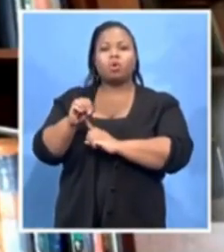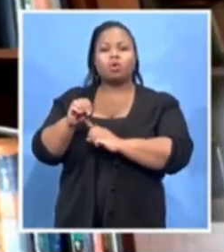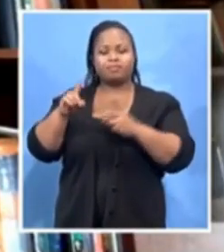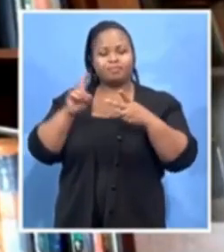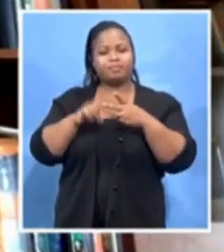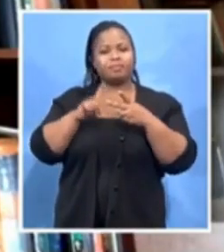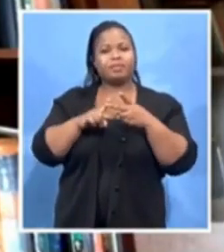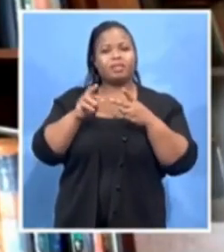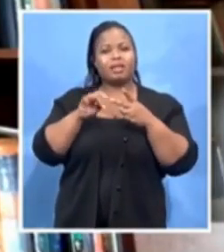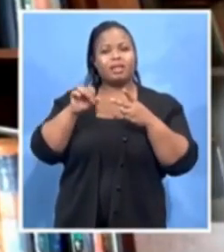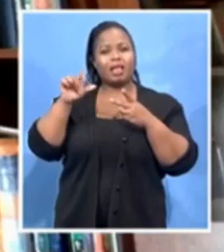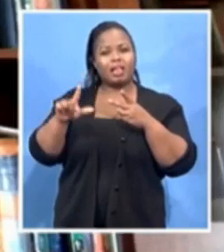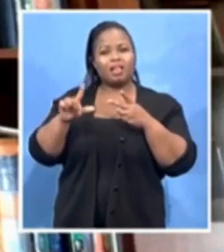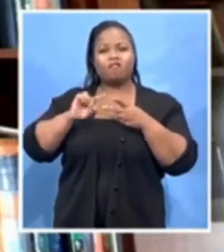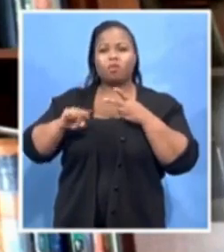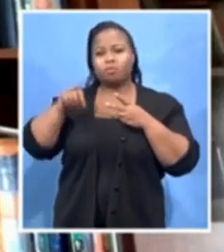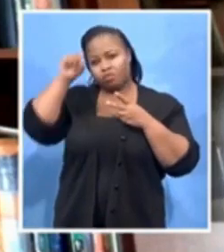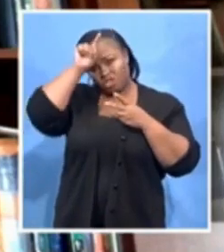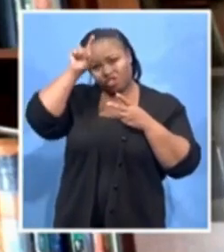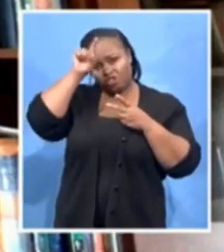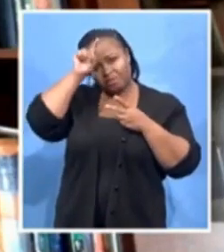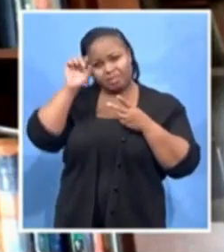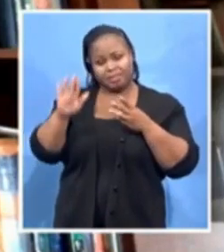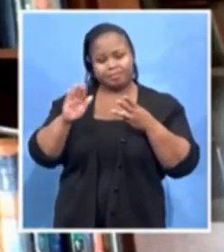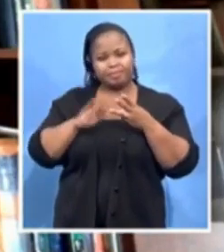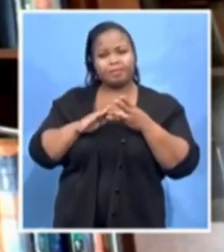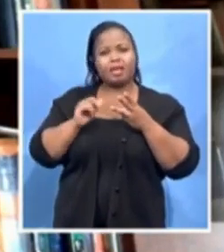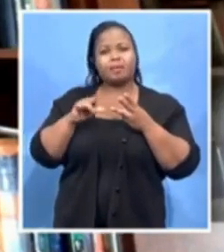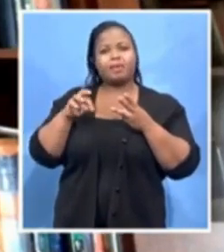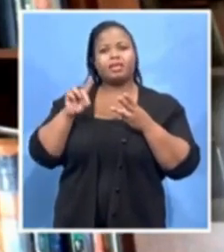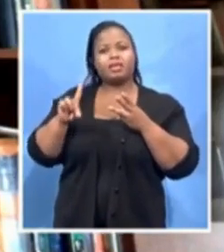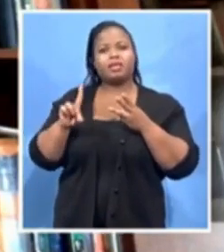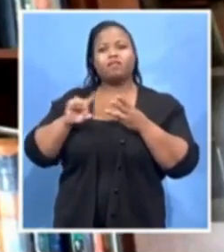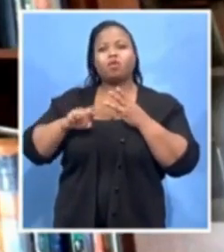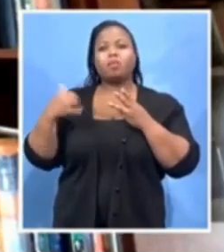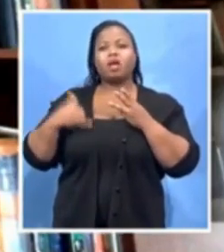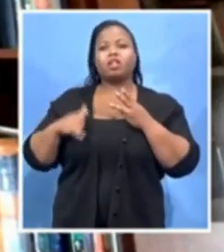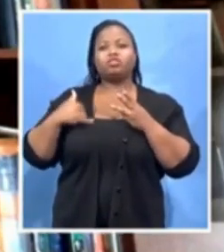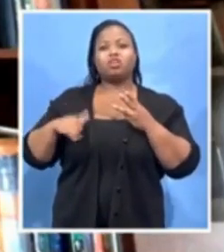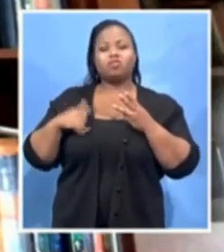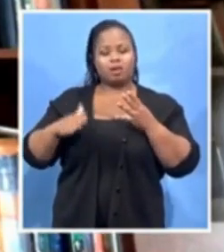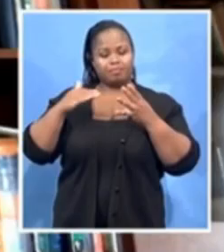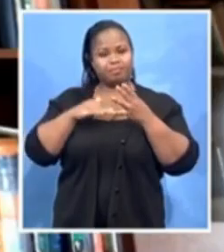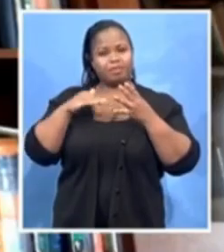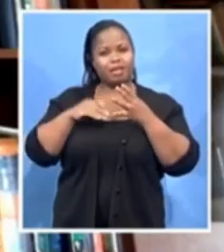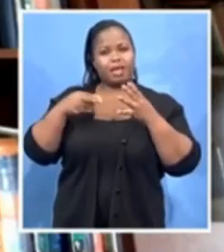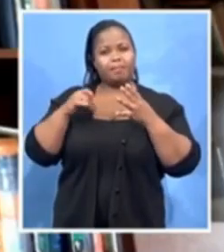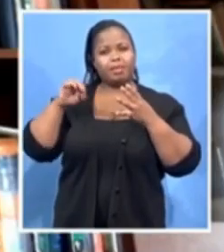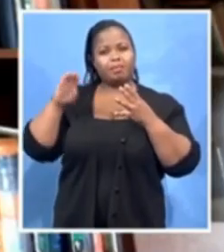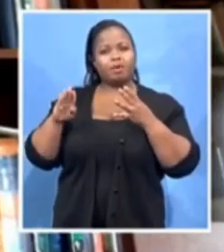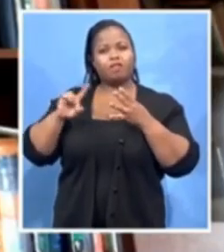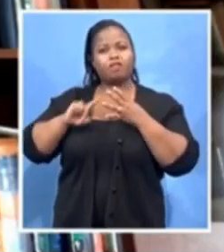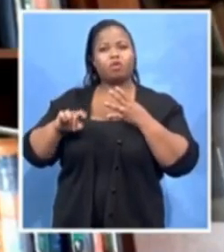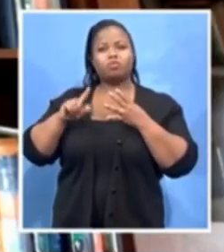Egypt, Ahmed Ben Bella of Algeria, Habib Bourguiba of Tunisia, and Julius